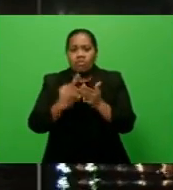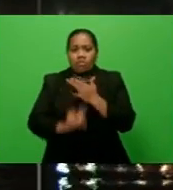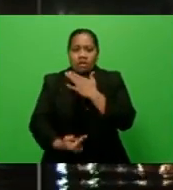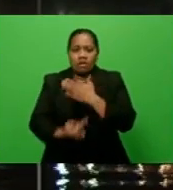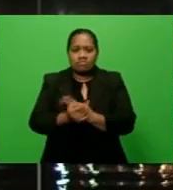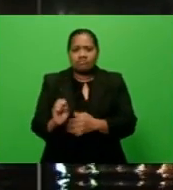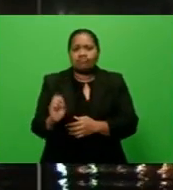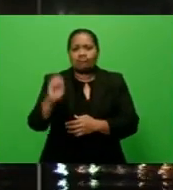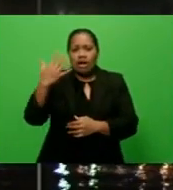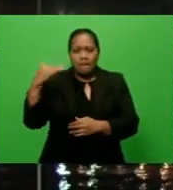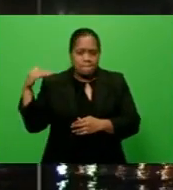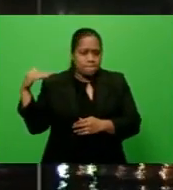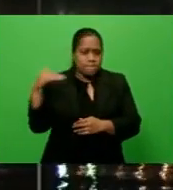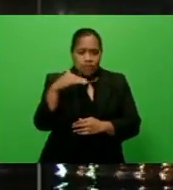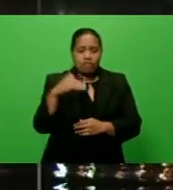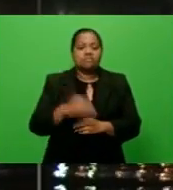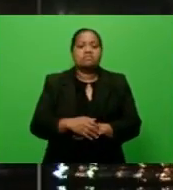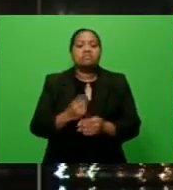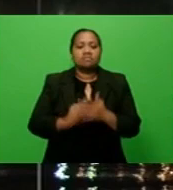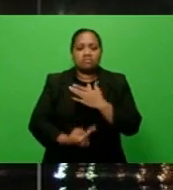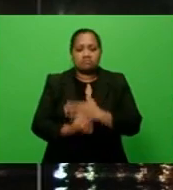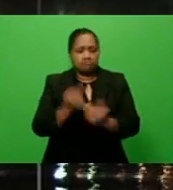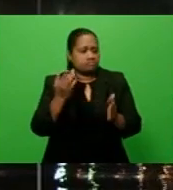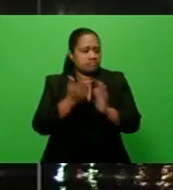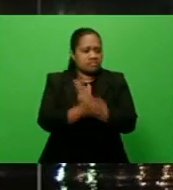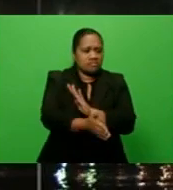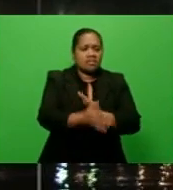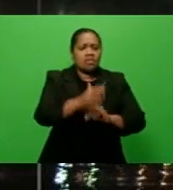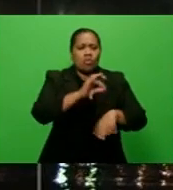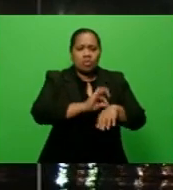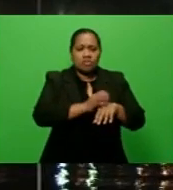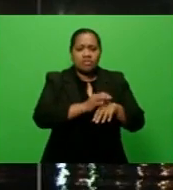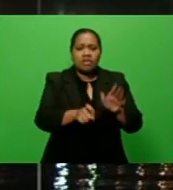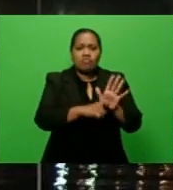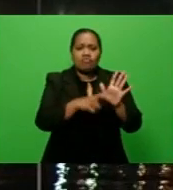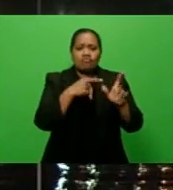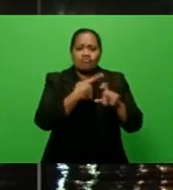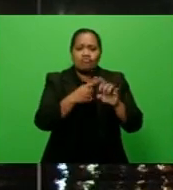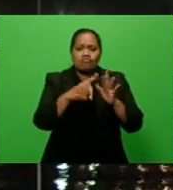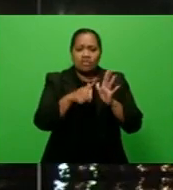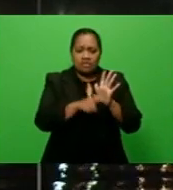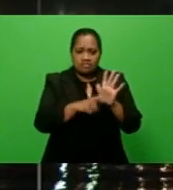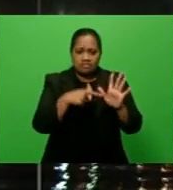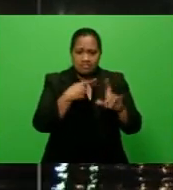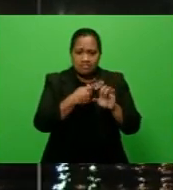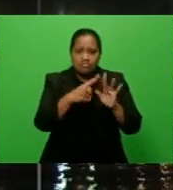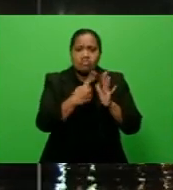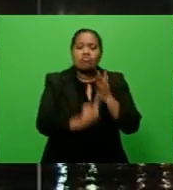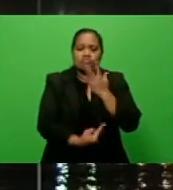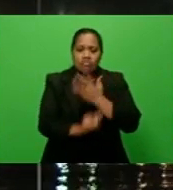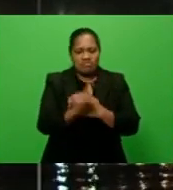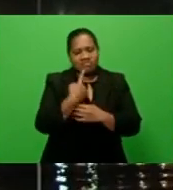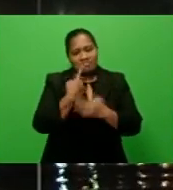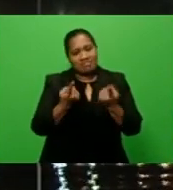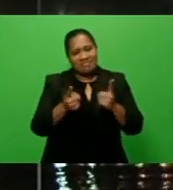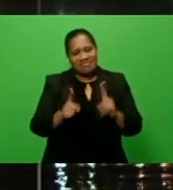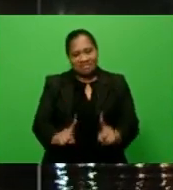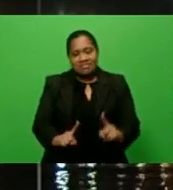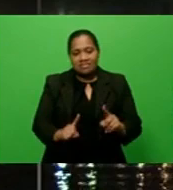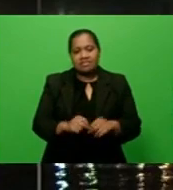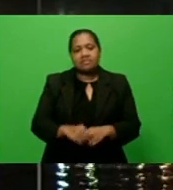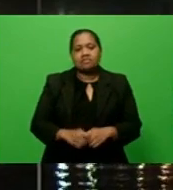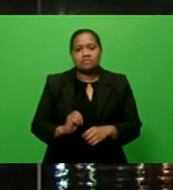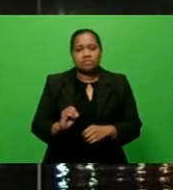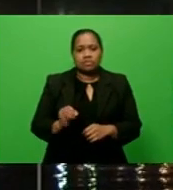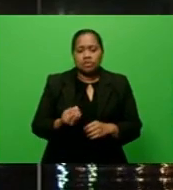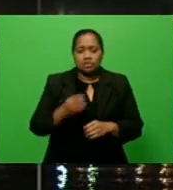unknown vehicle. He was rushed to the Rakiraki hospital but was pronounced dead. The police search for the driver continues, and anyone who